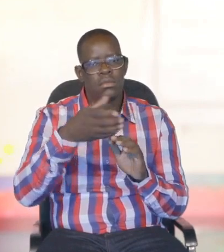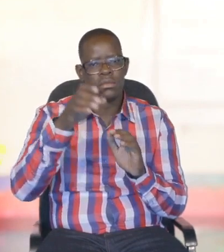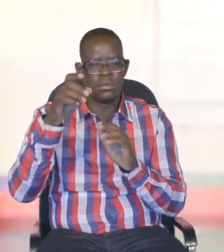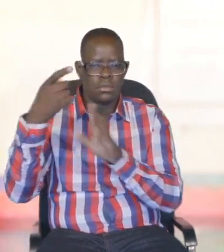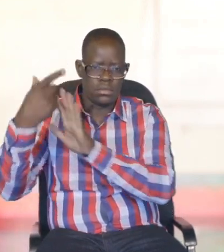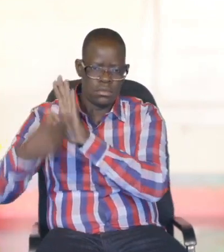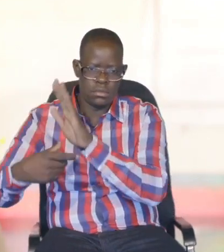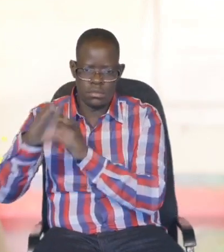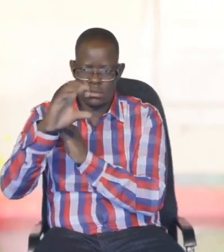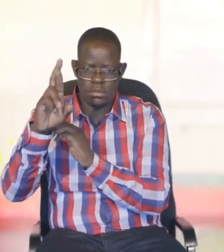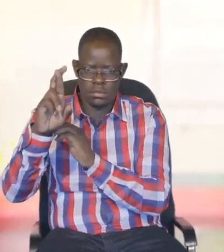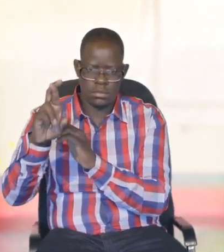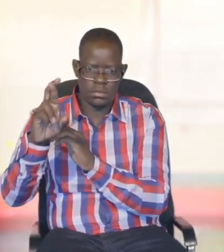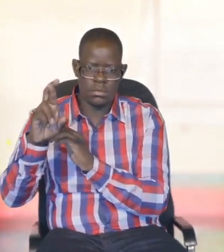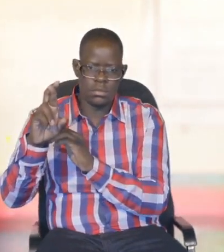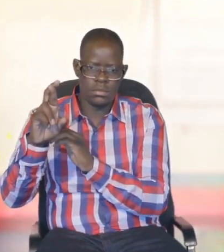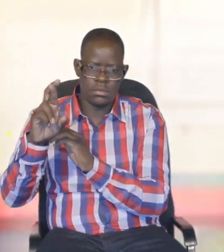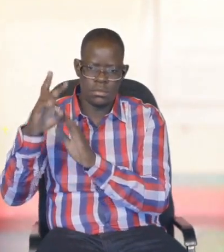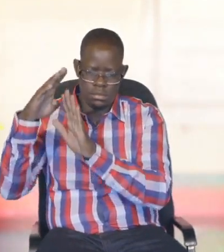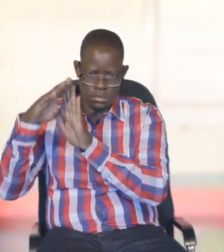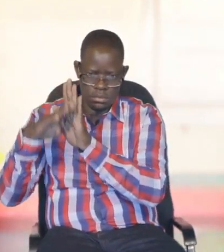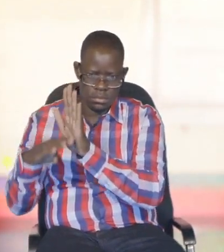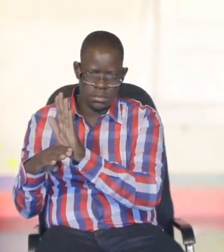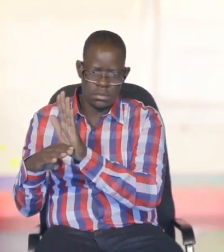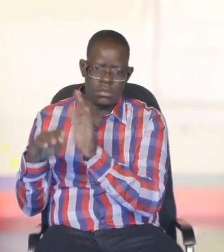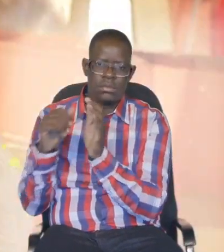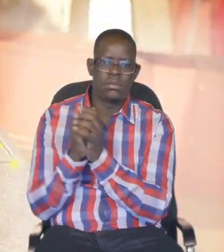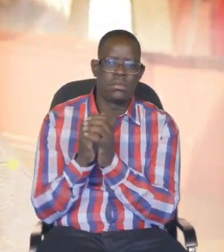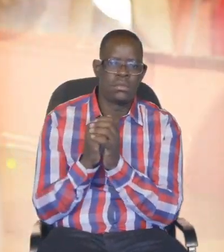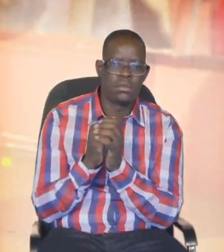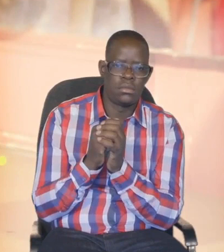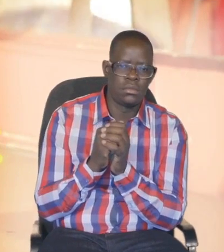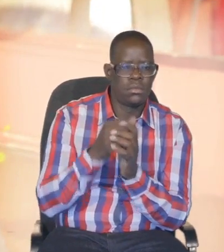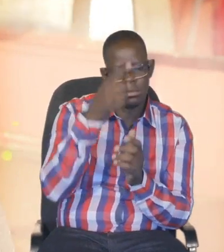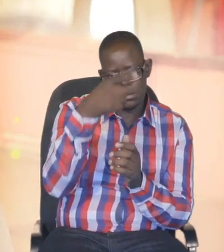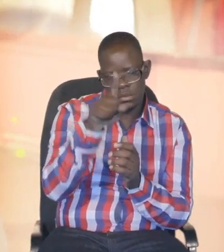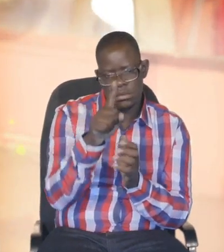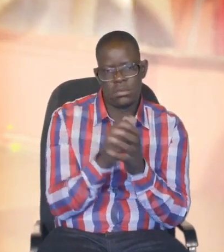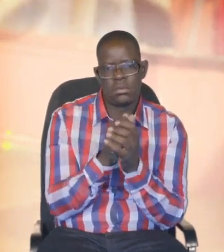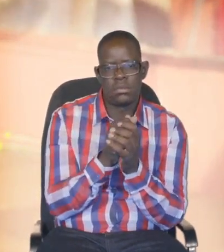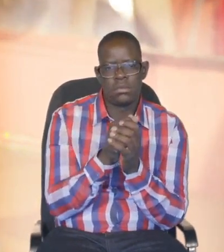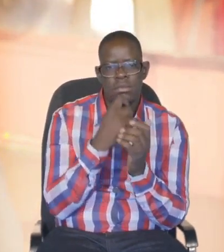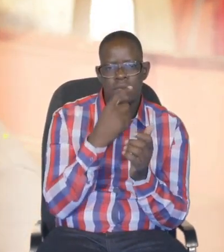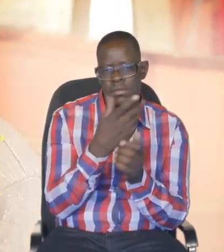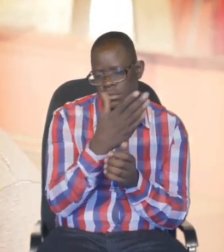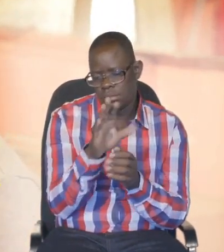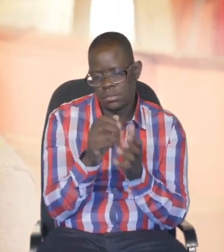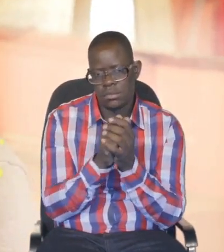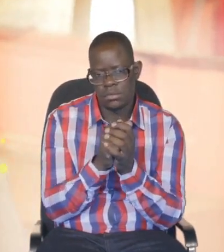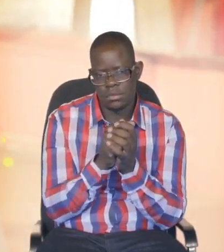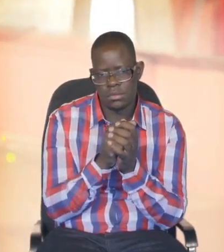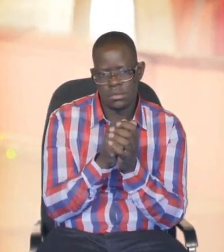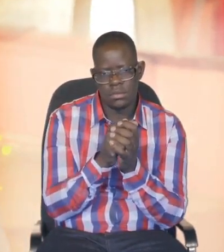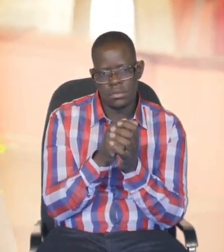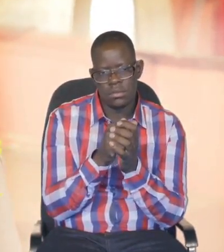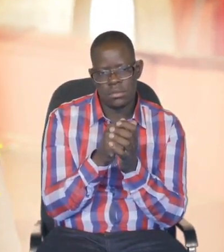and on the credit side, transactions that decrease the debtors accounts. That's correct, Nsara. You have said all the transactions. One